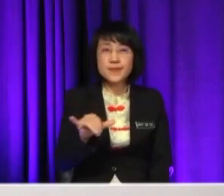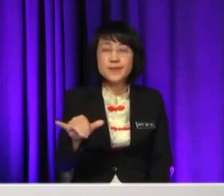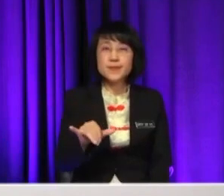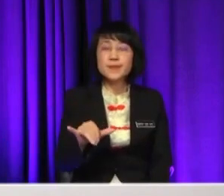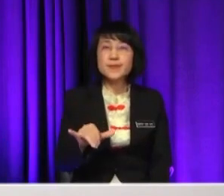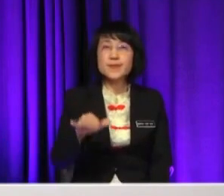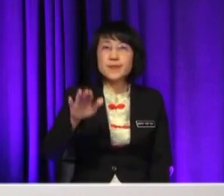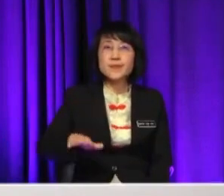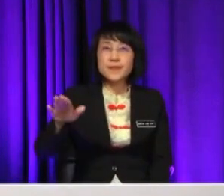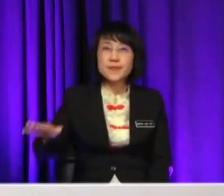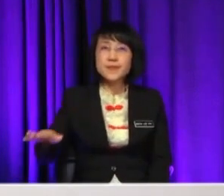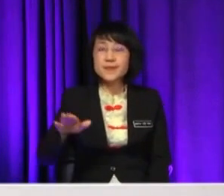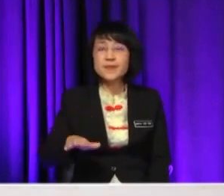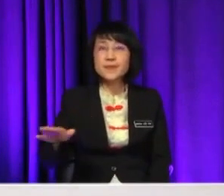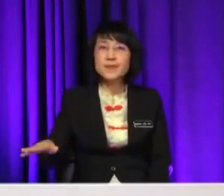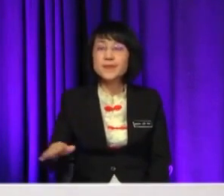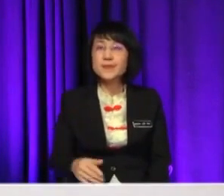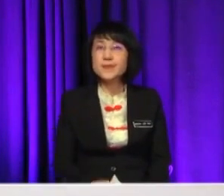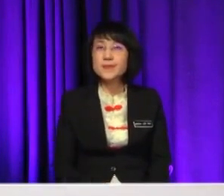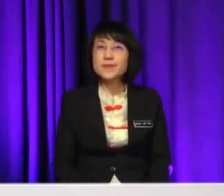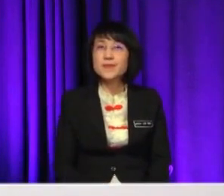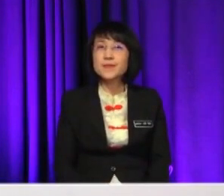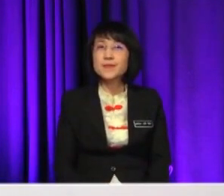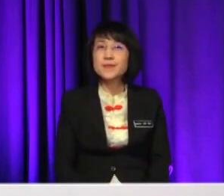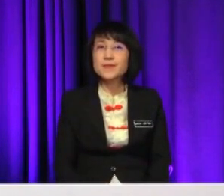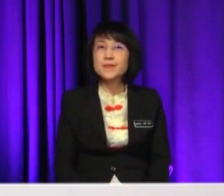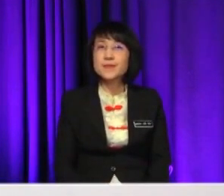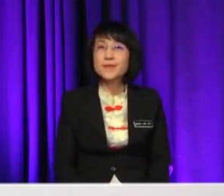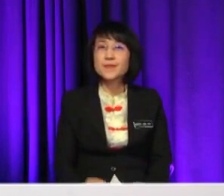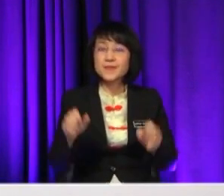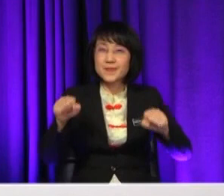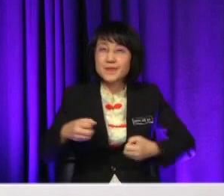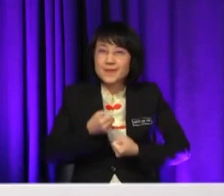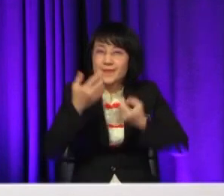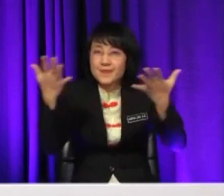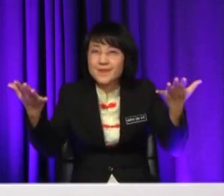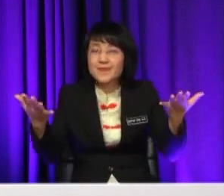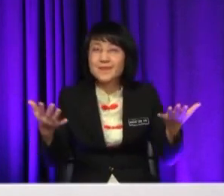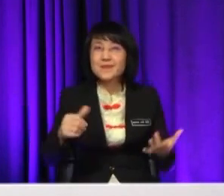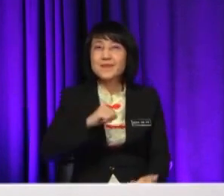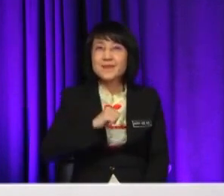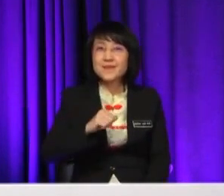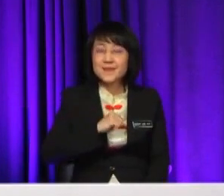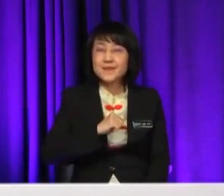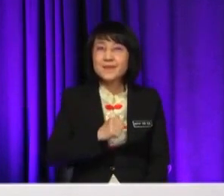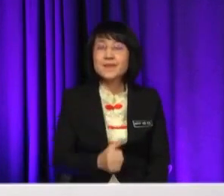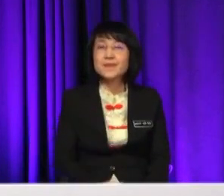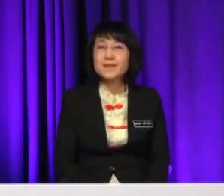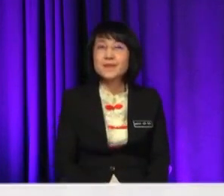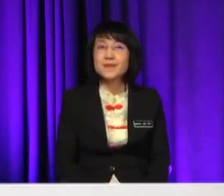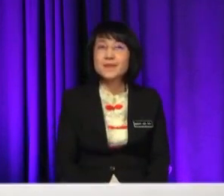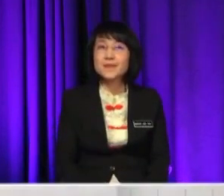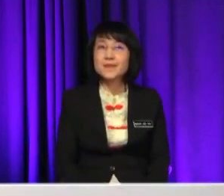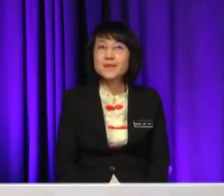siblings, they get to hopefully self-express and be themselves, of